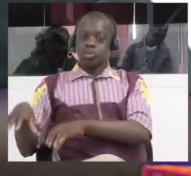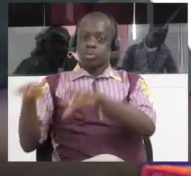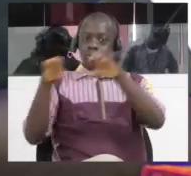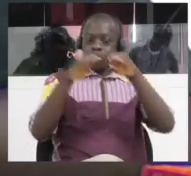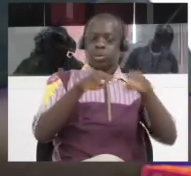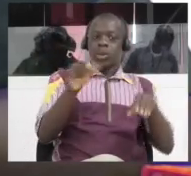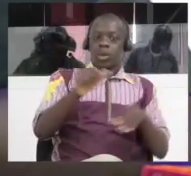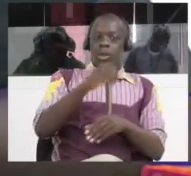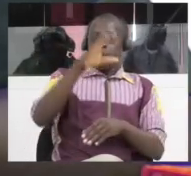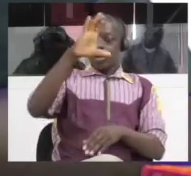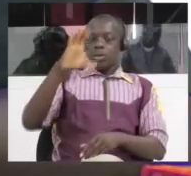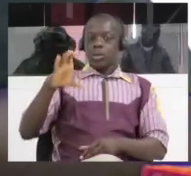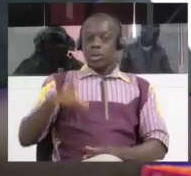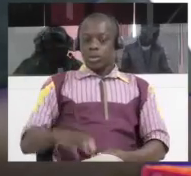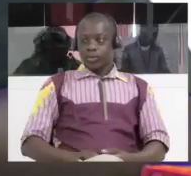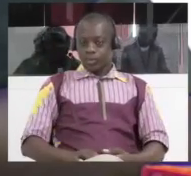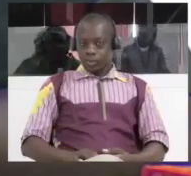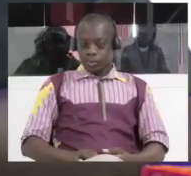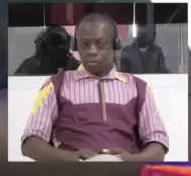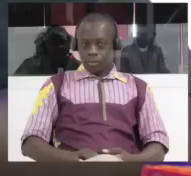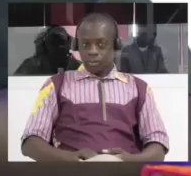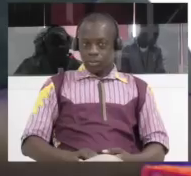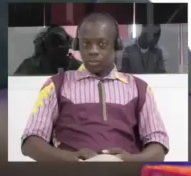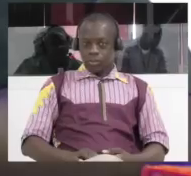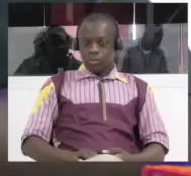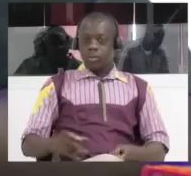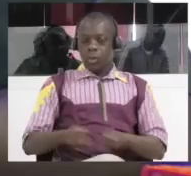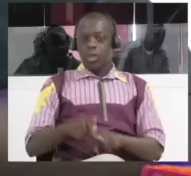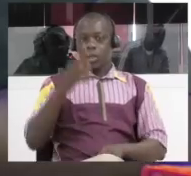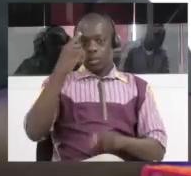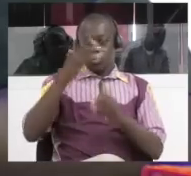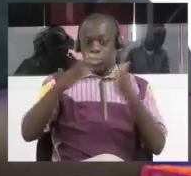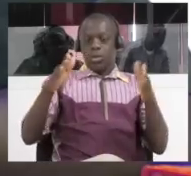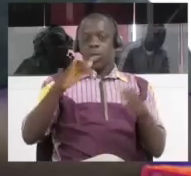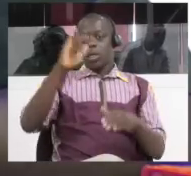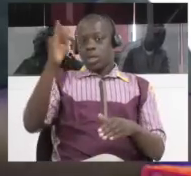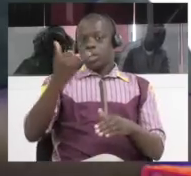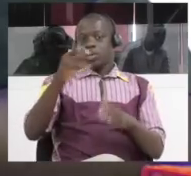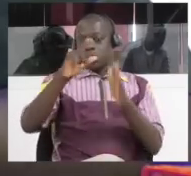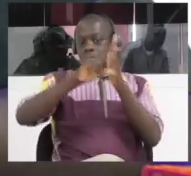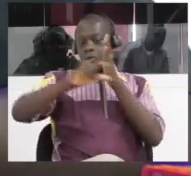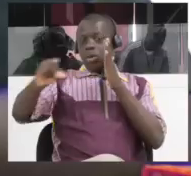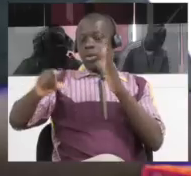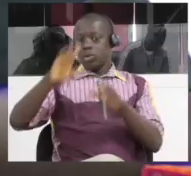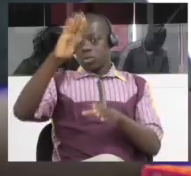or taken to another country. So I think by and large, yes, they were qualified to do what they were assigned